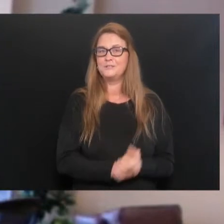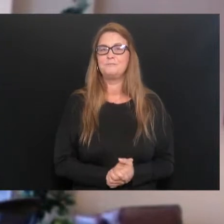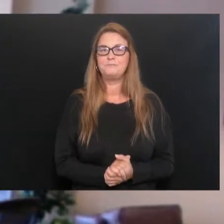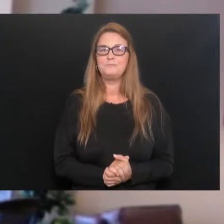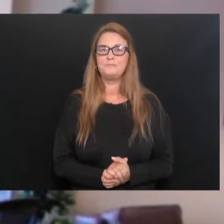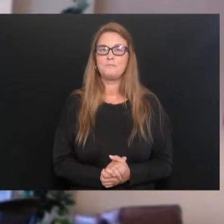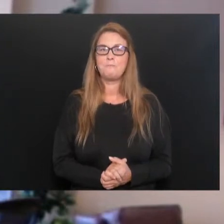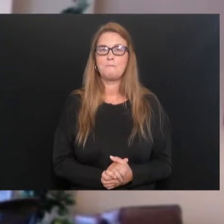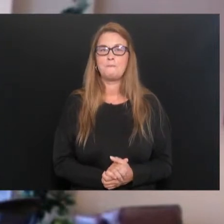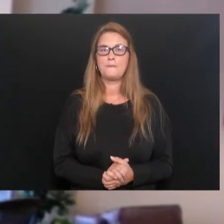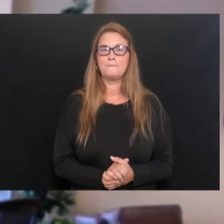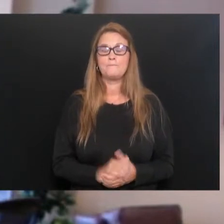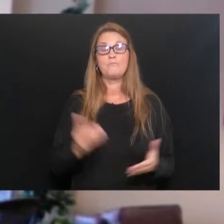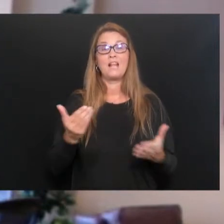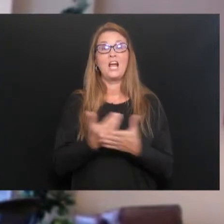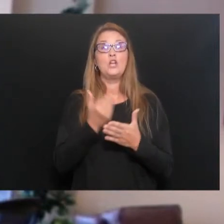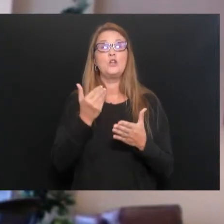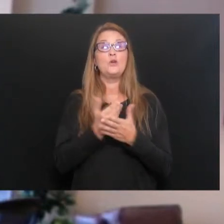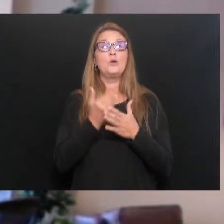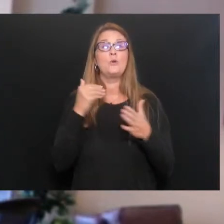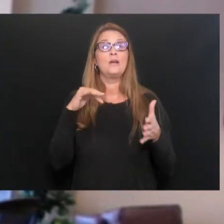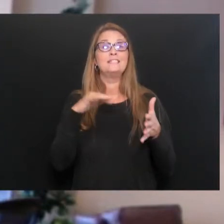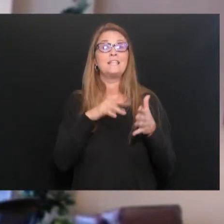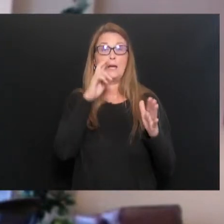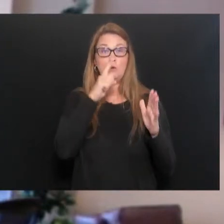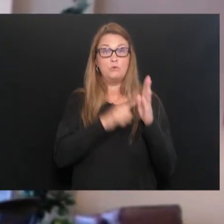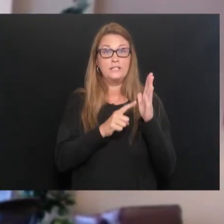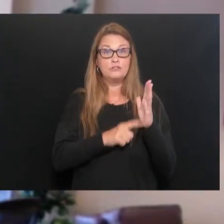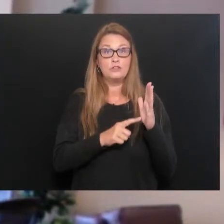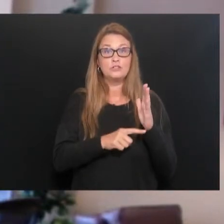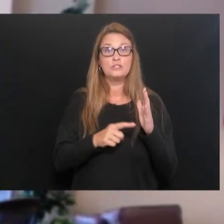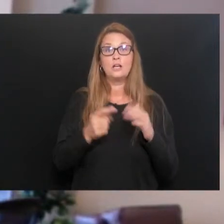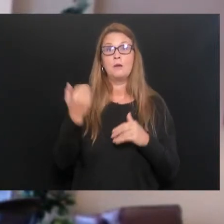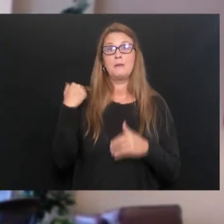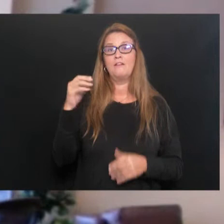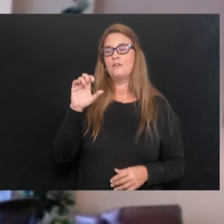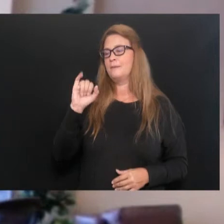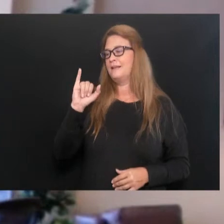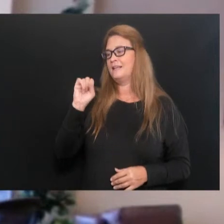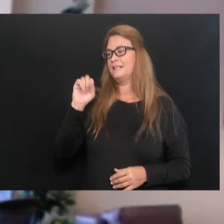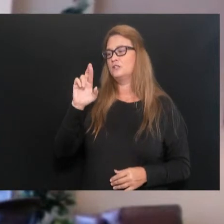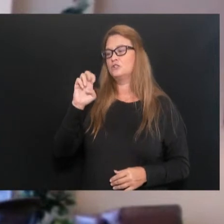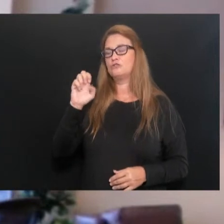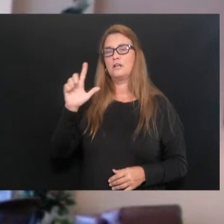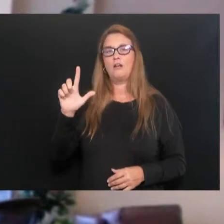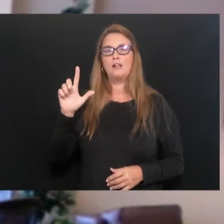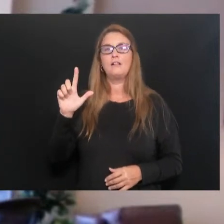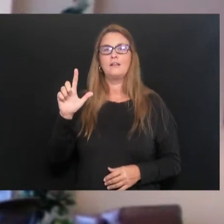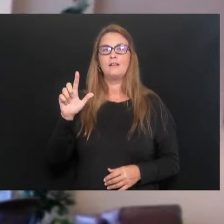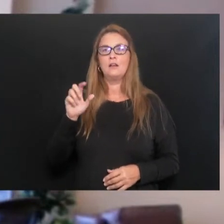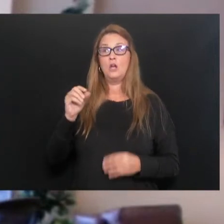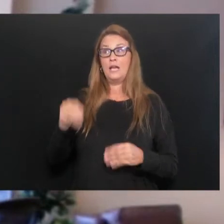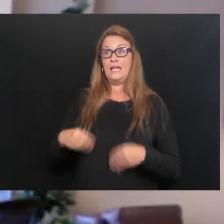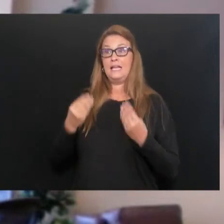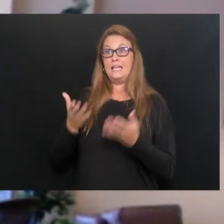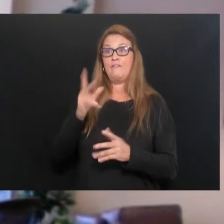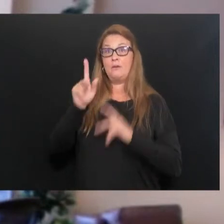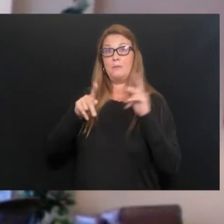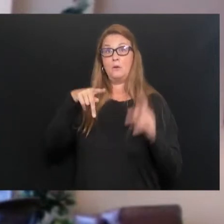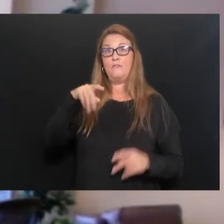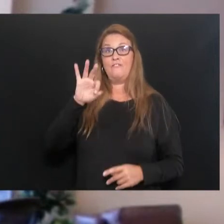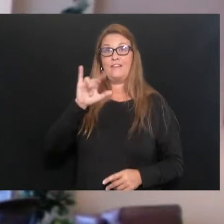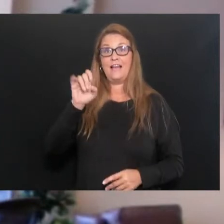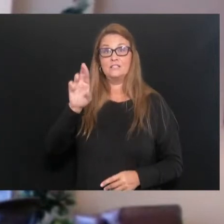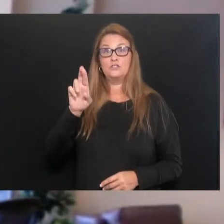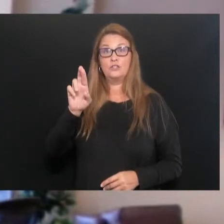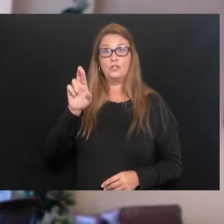New study from Israel demonstrated that when we look at people getting Pfizer vaccines, that men start to